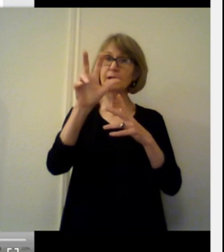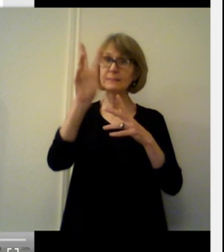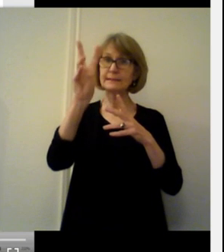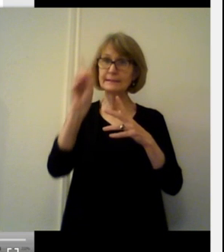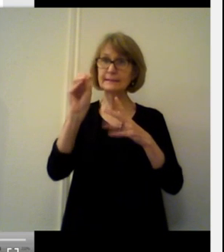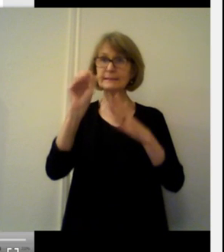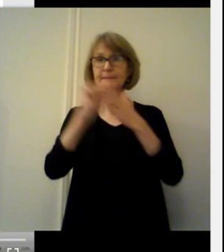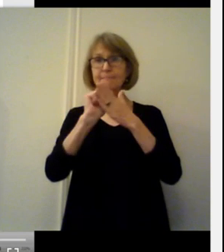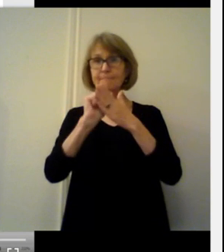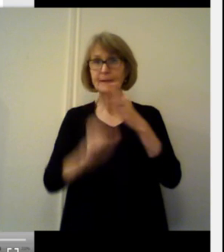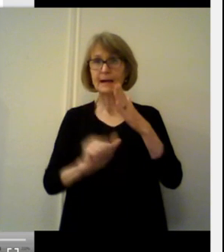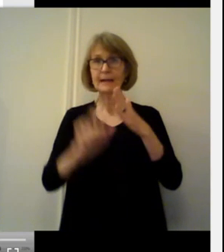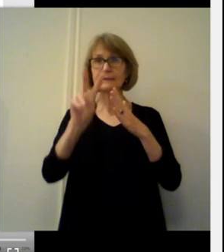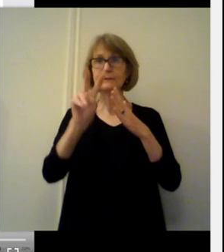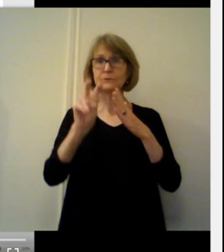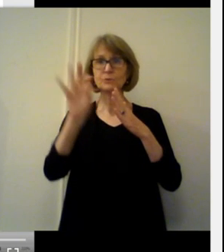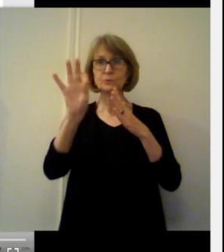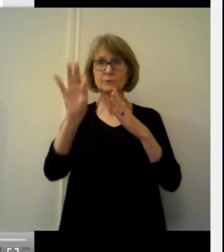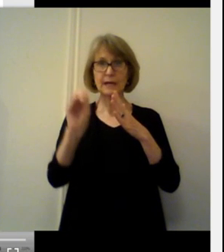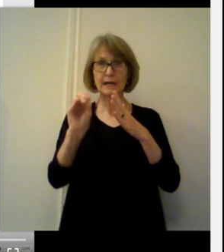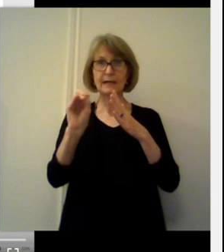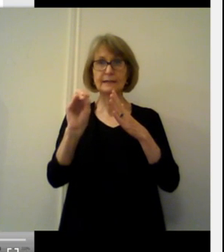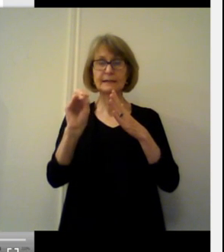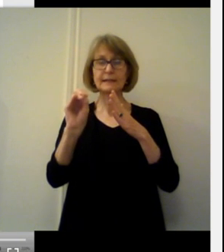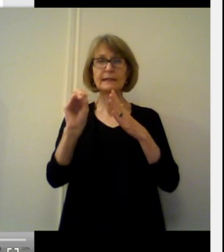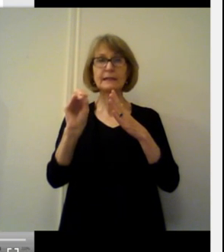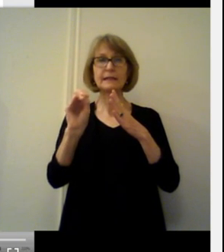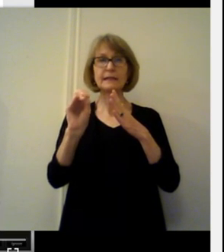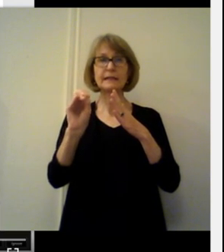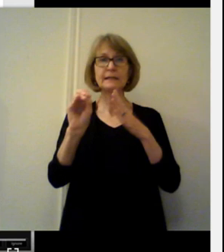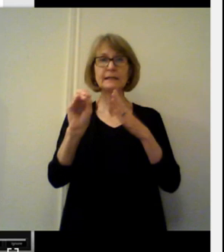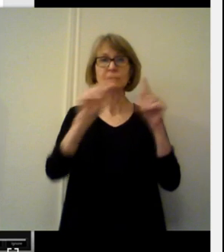290 to get 70.